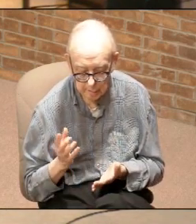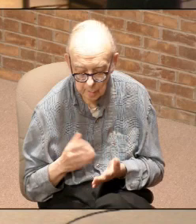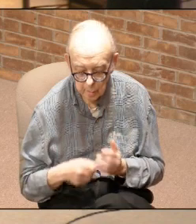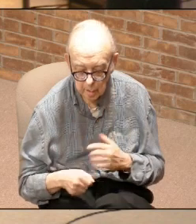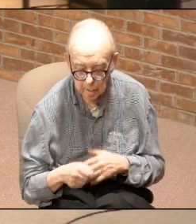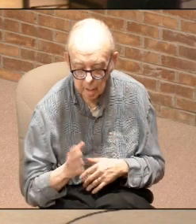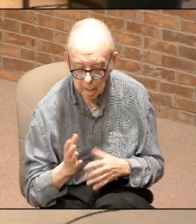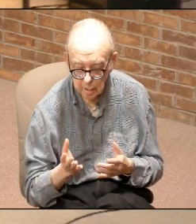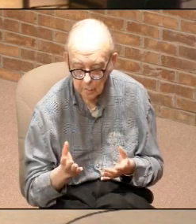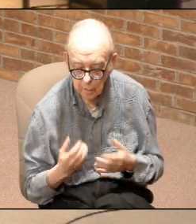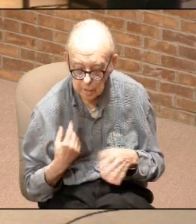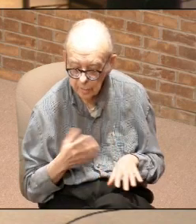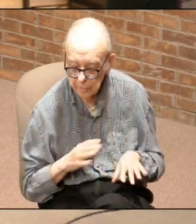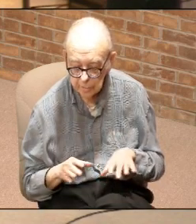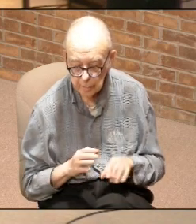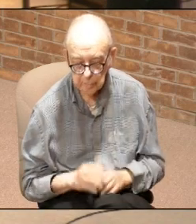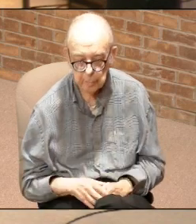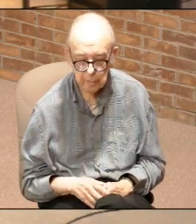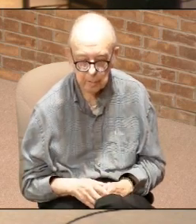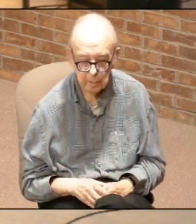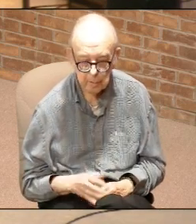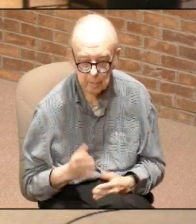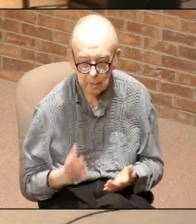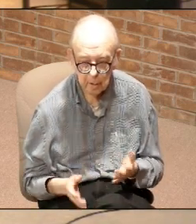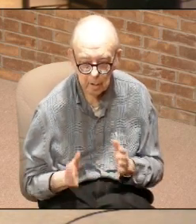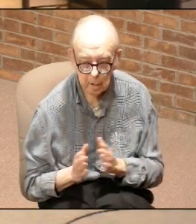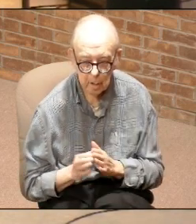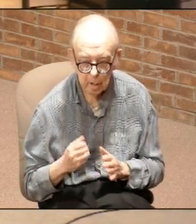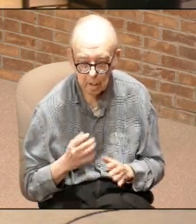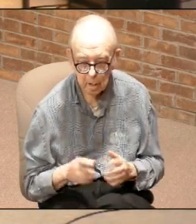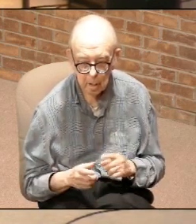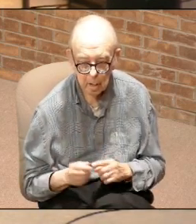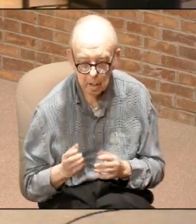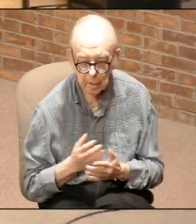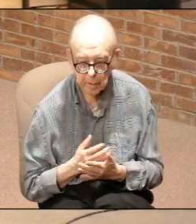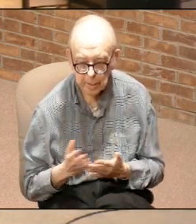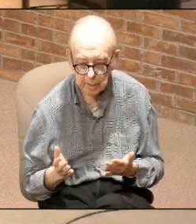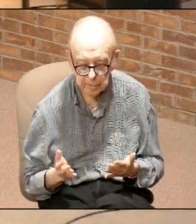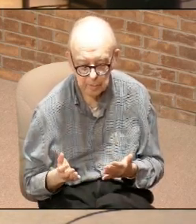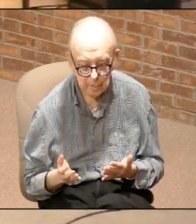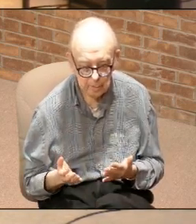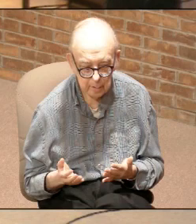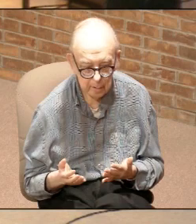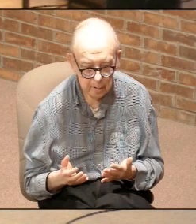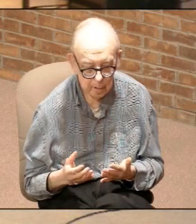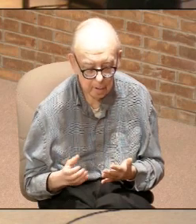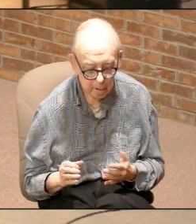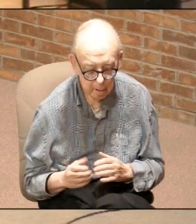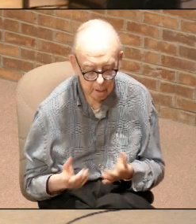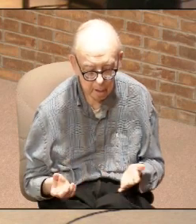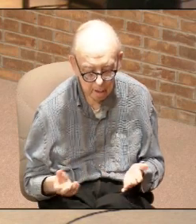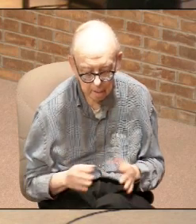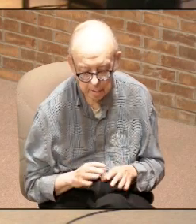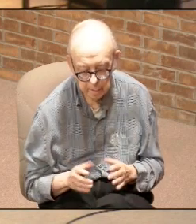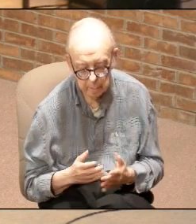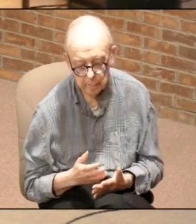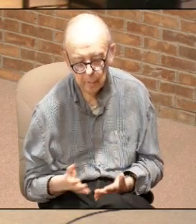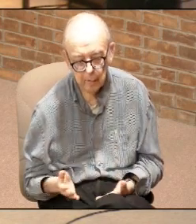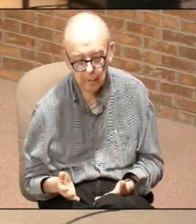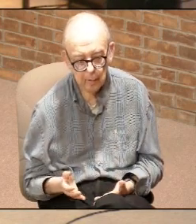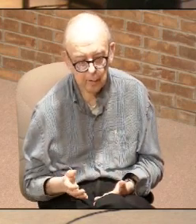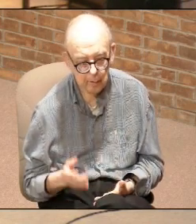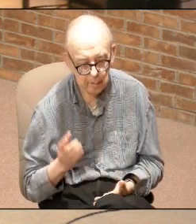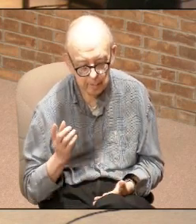you us to do maybe he's asking us to do certain other things and how how to do these things